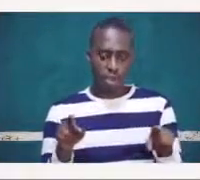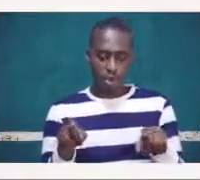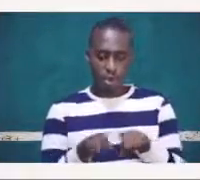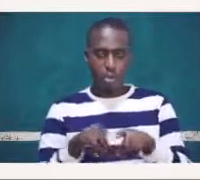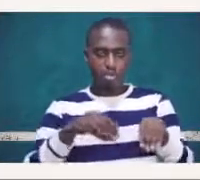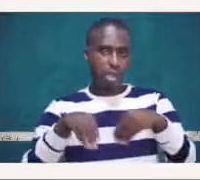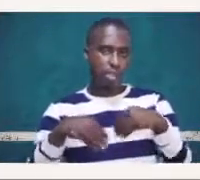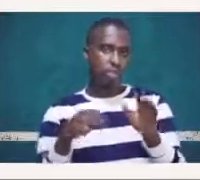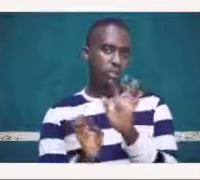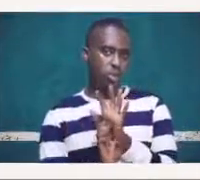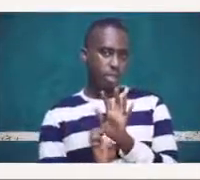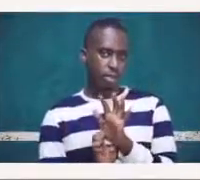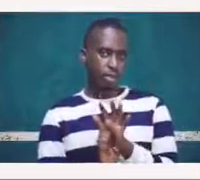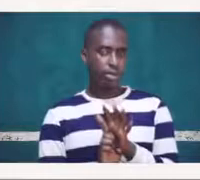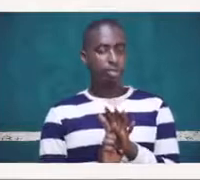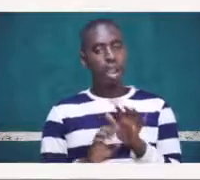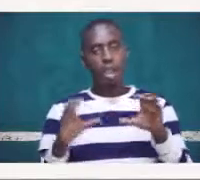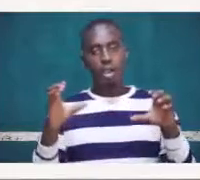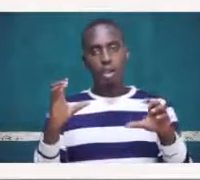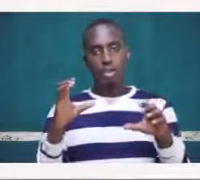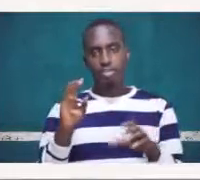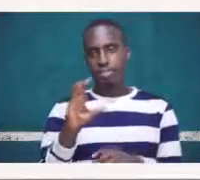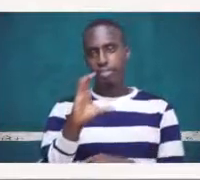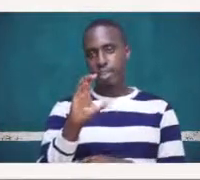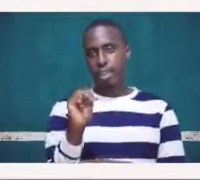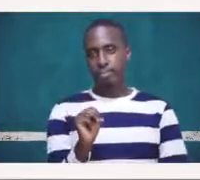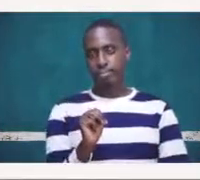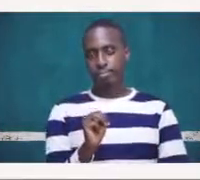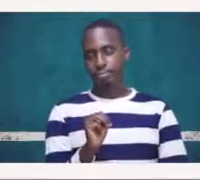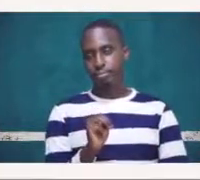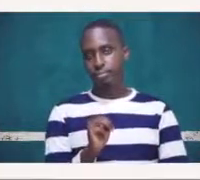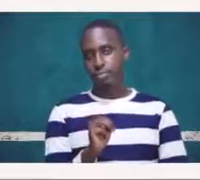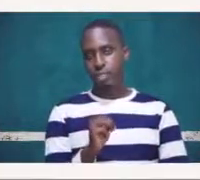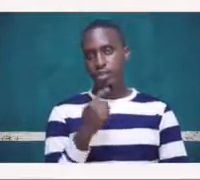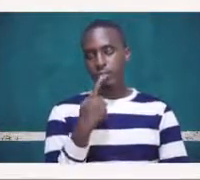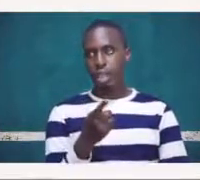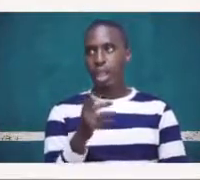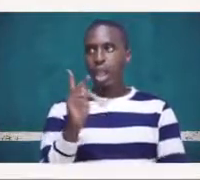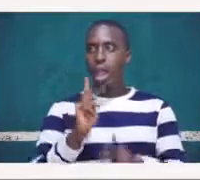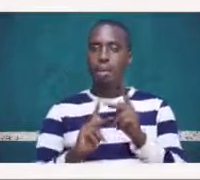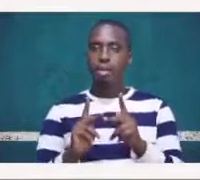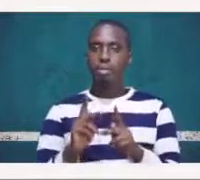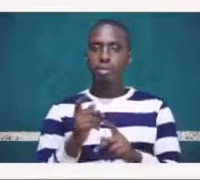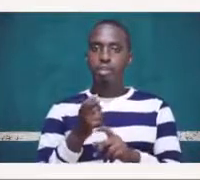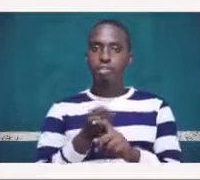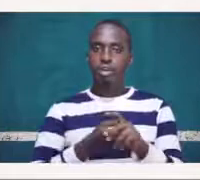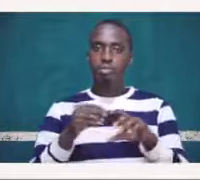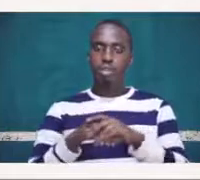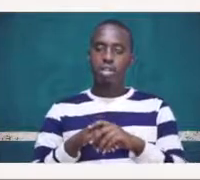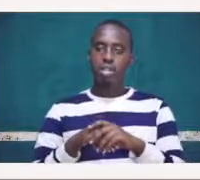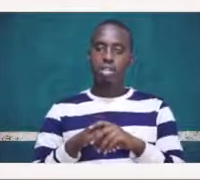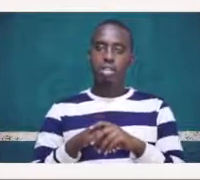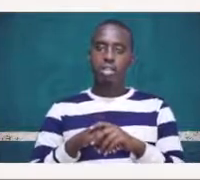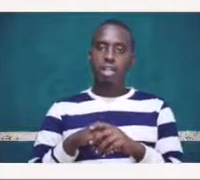market. An example of common market. Now, like foreigners from East African countries,